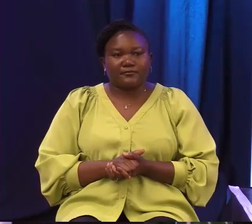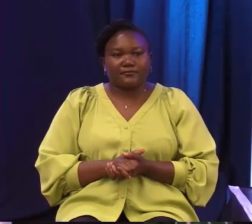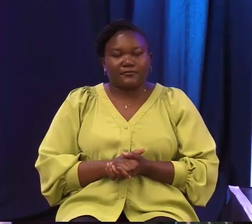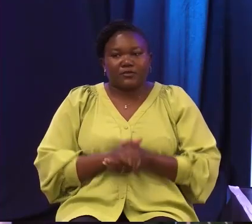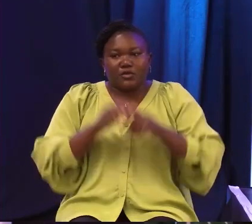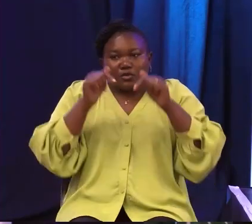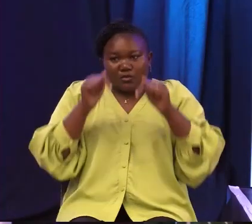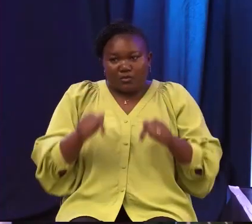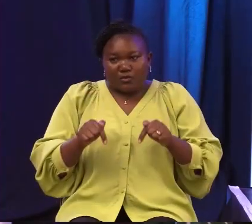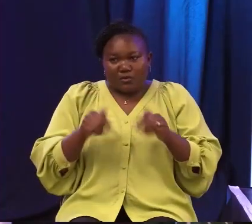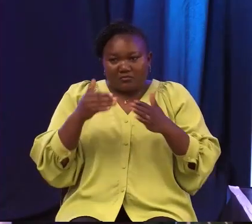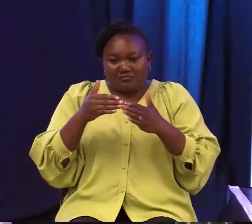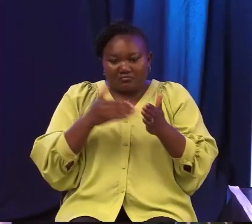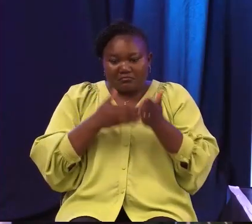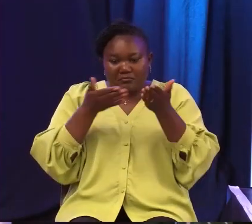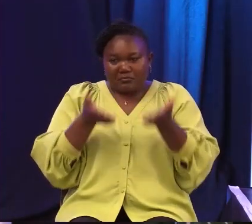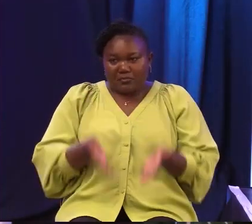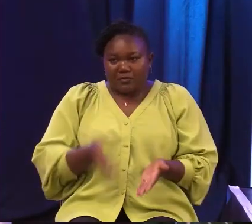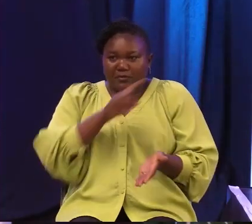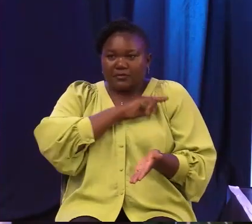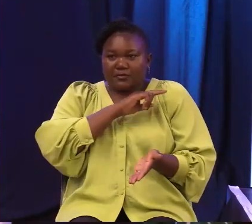Today we're here to